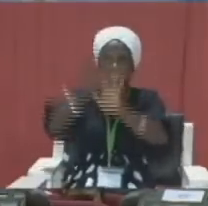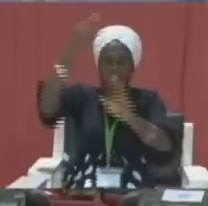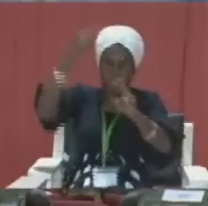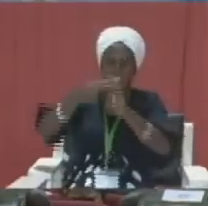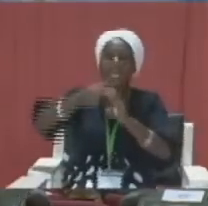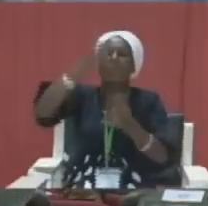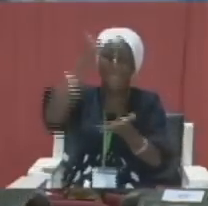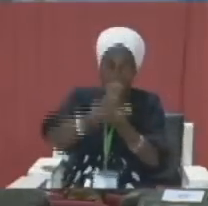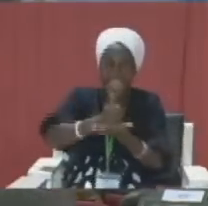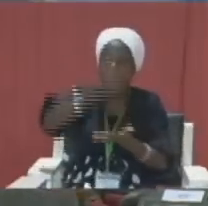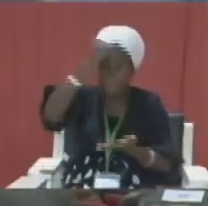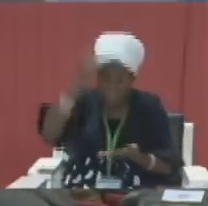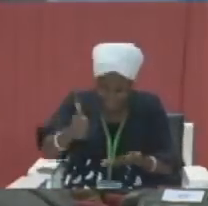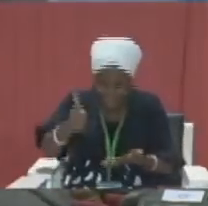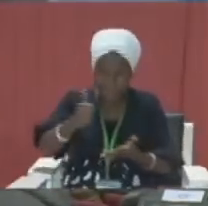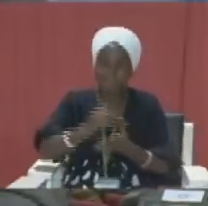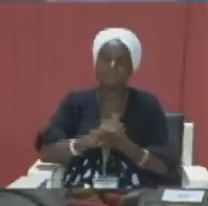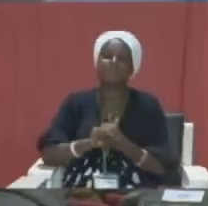Jesus.